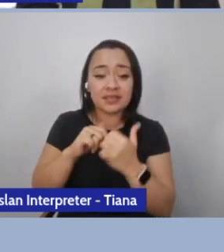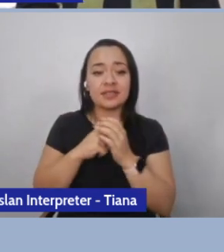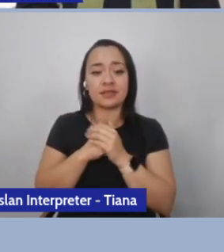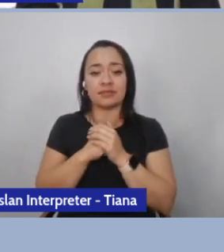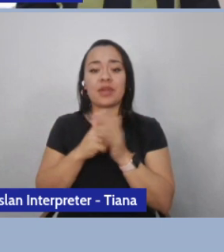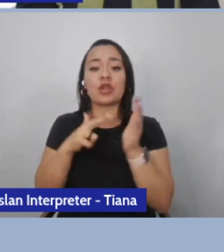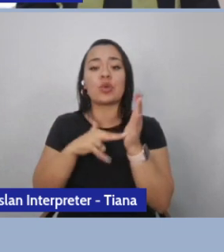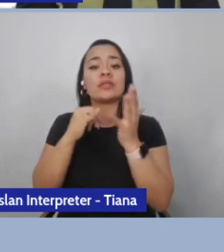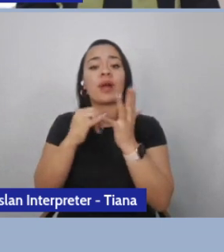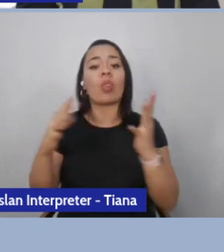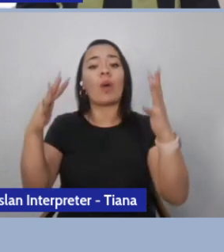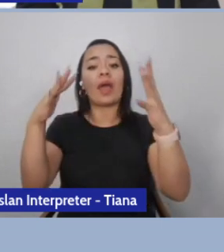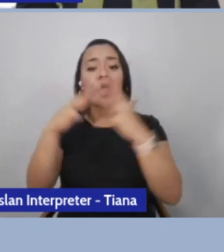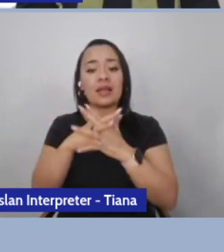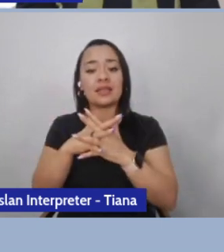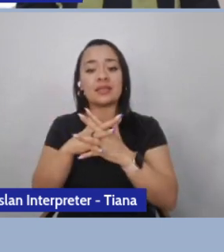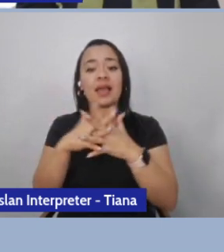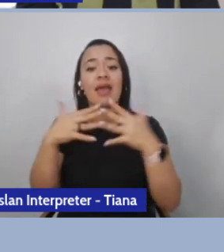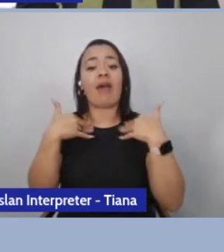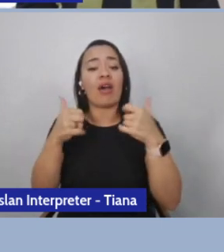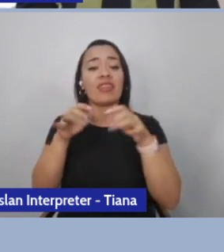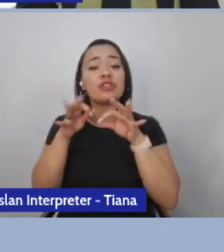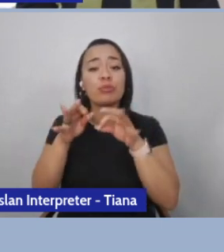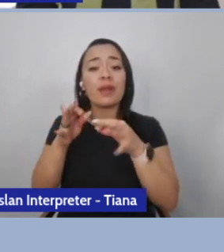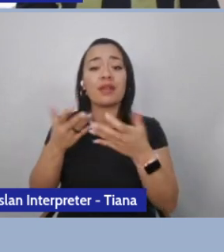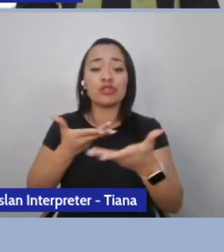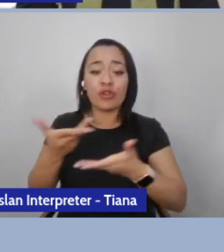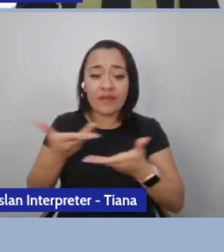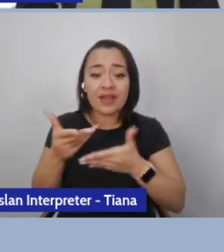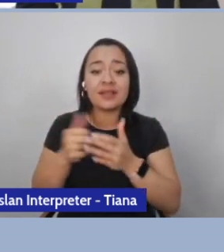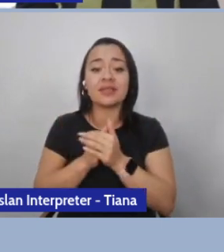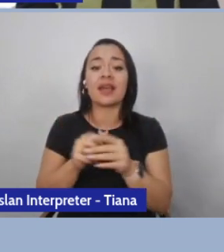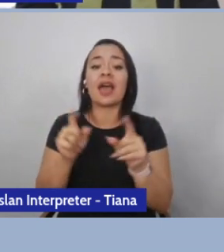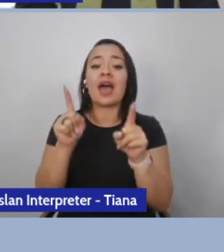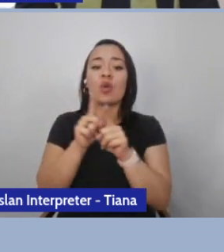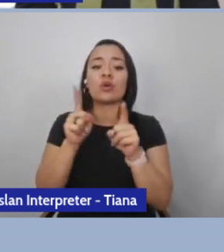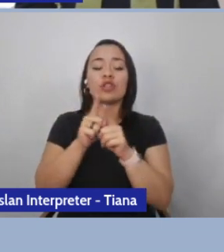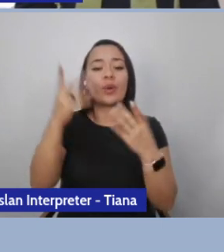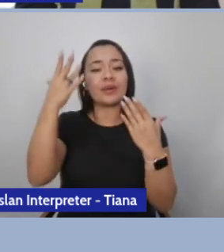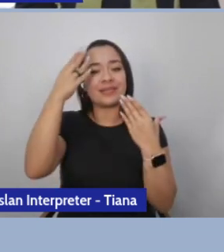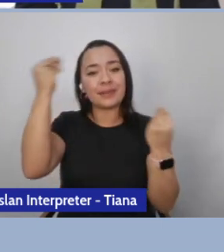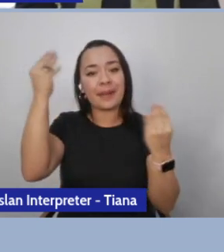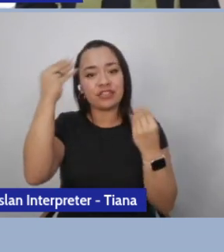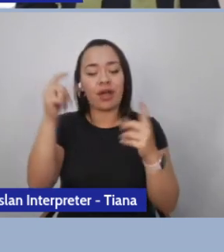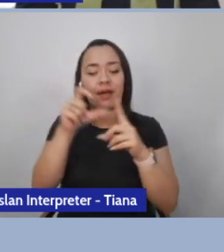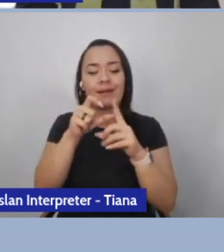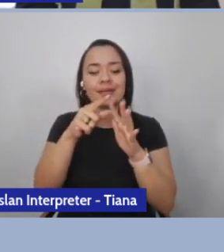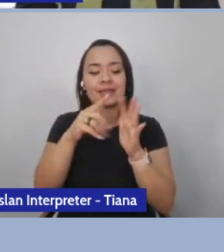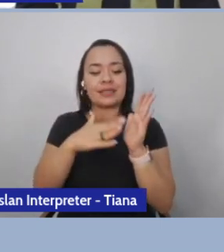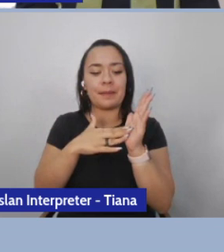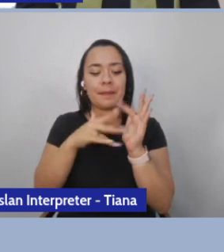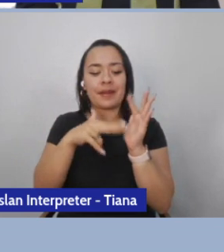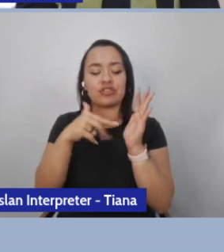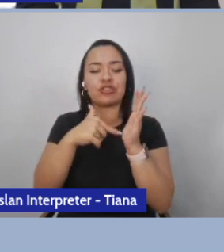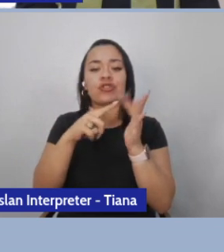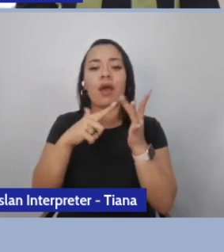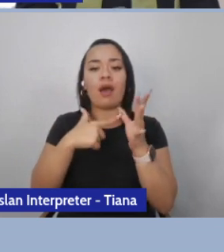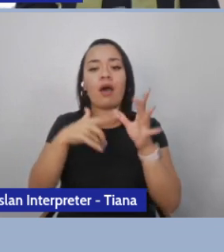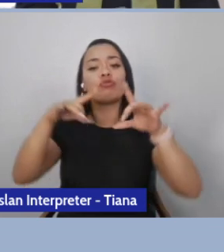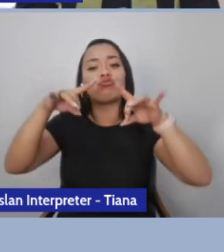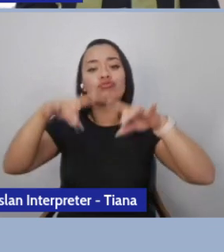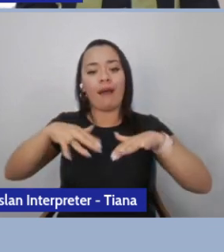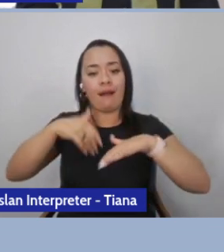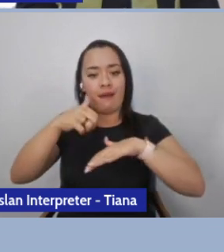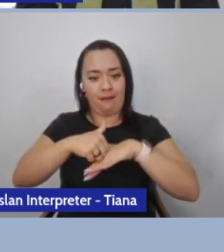South Wales Health Interpreter Service, and also Dementia Australia. So a large breadth of